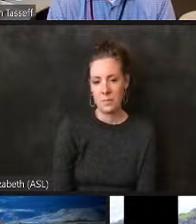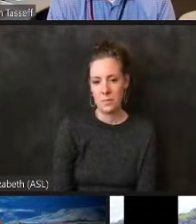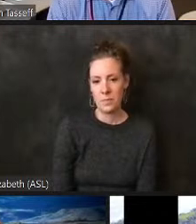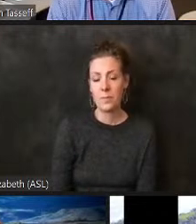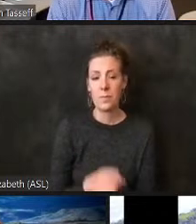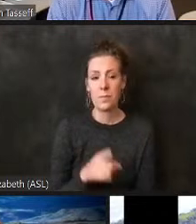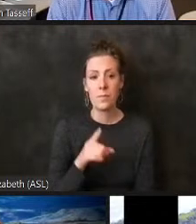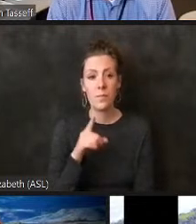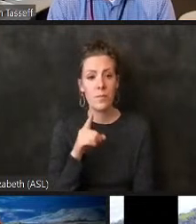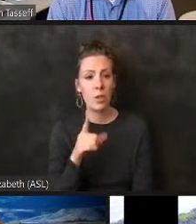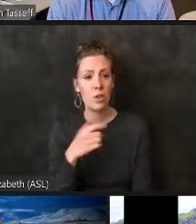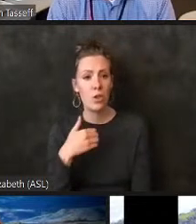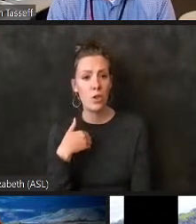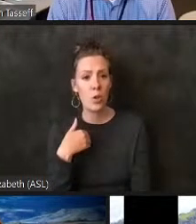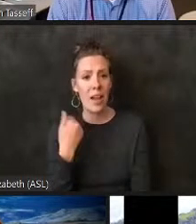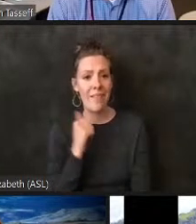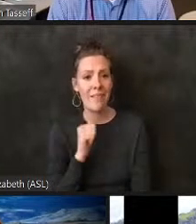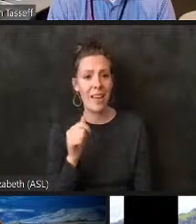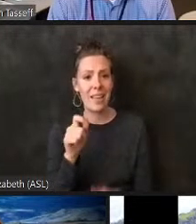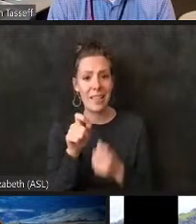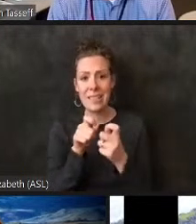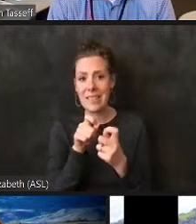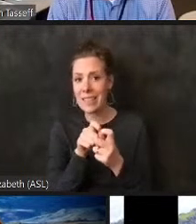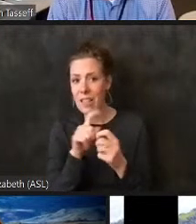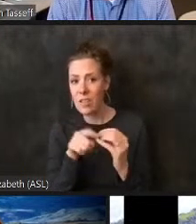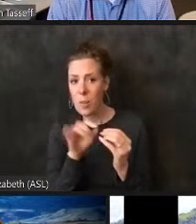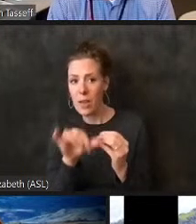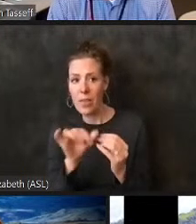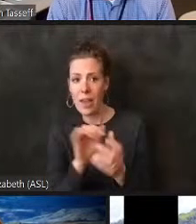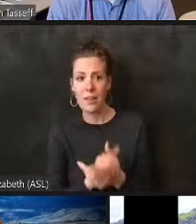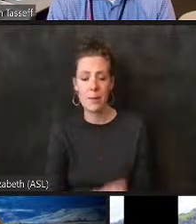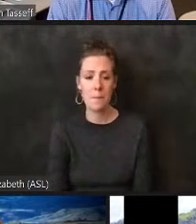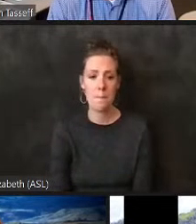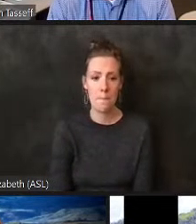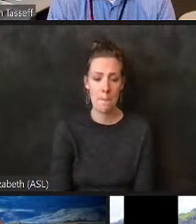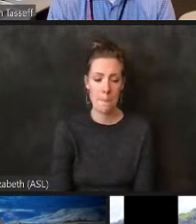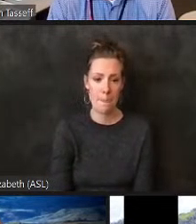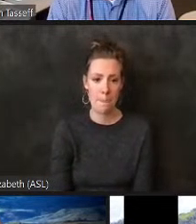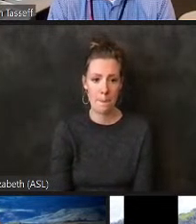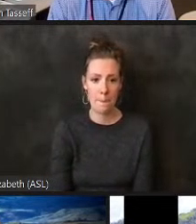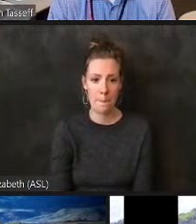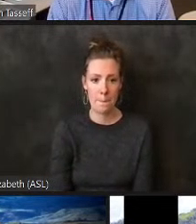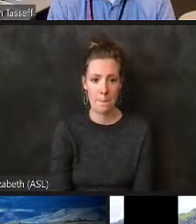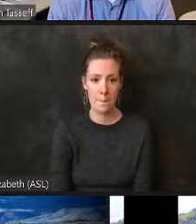any details about that? ¿No tienen detalles acerca de eso?